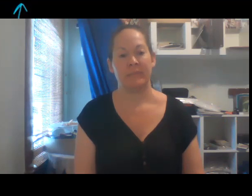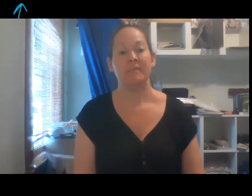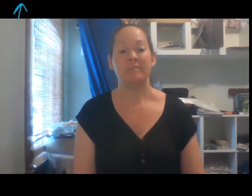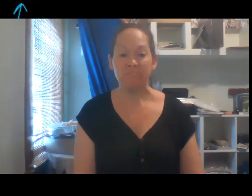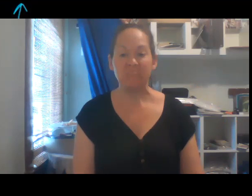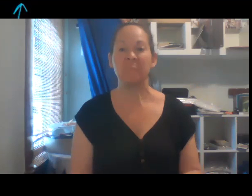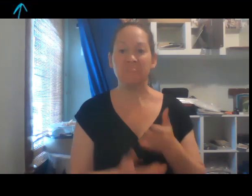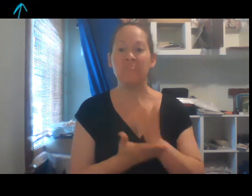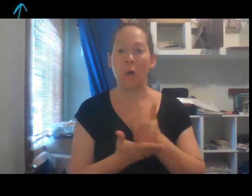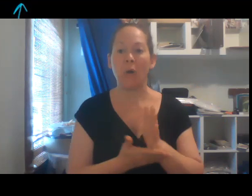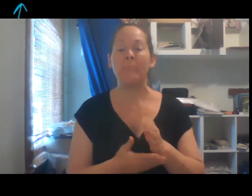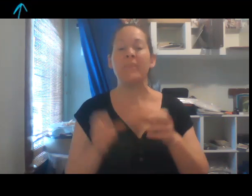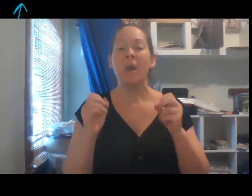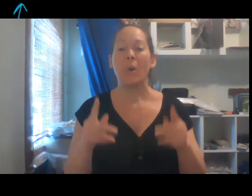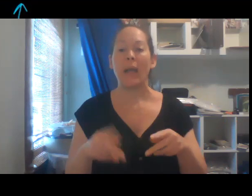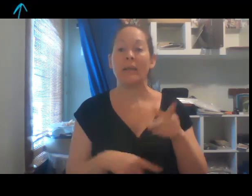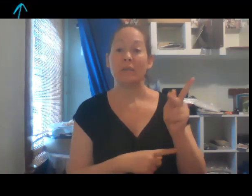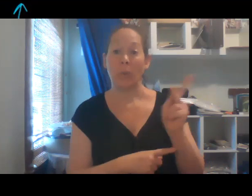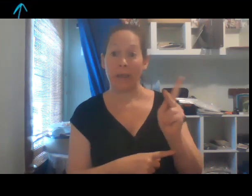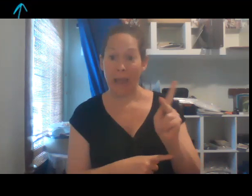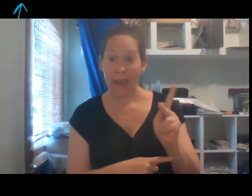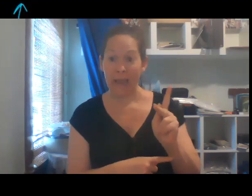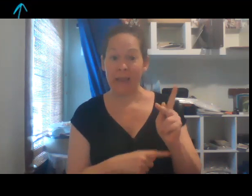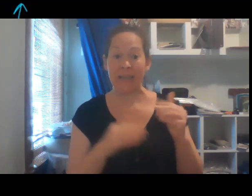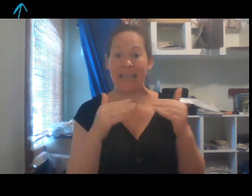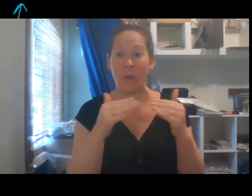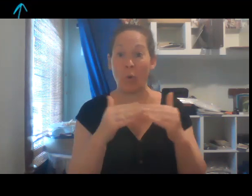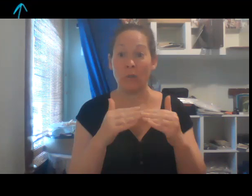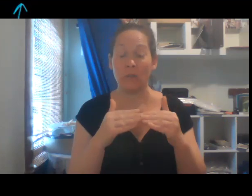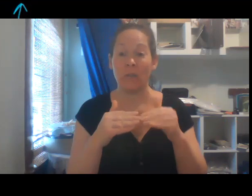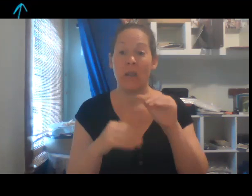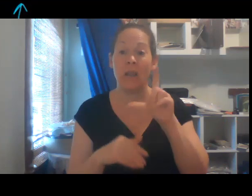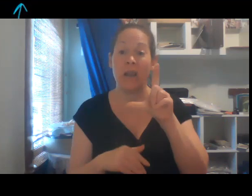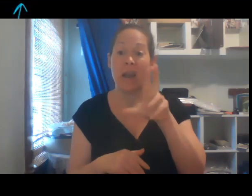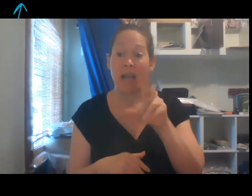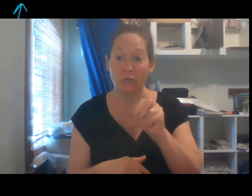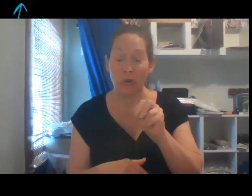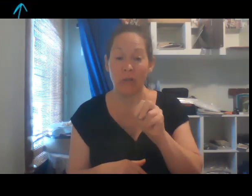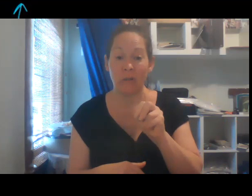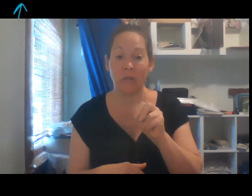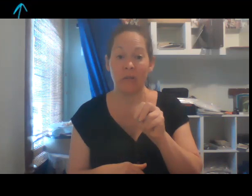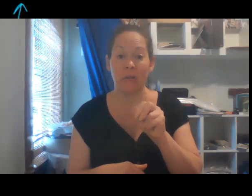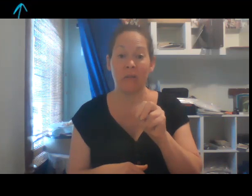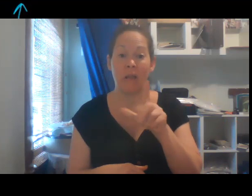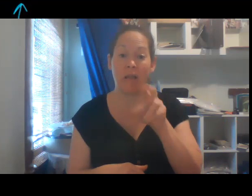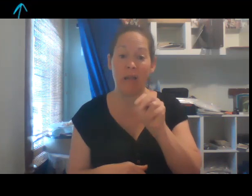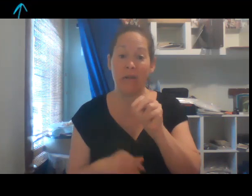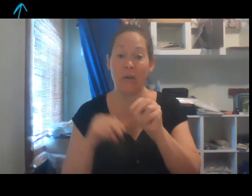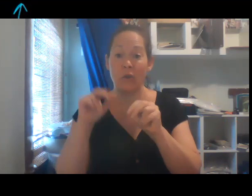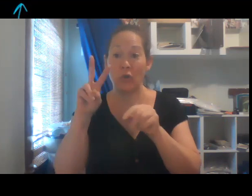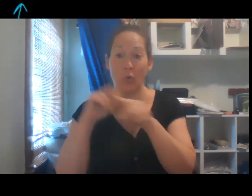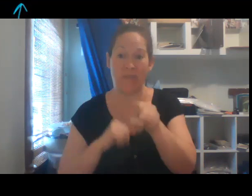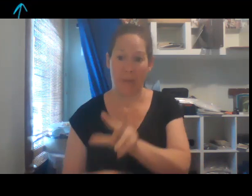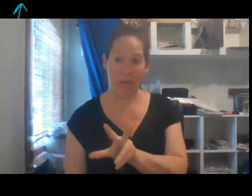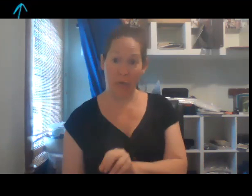All right, and so k is equal to the natural log of 2 divided by 30.